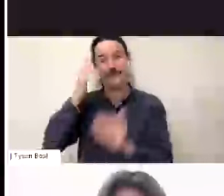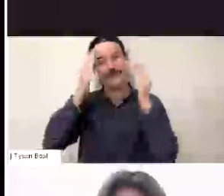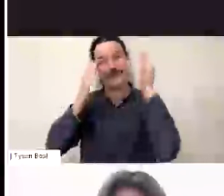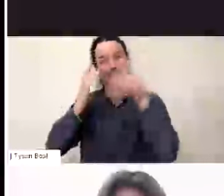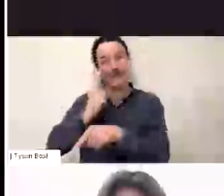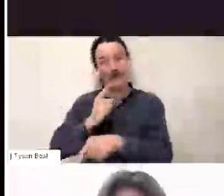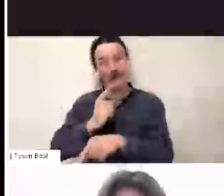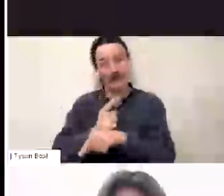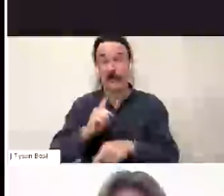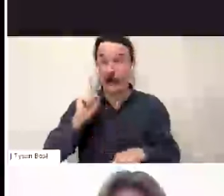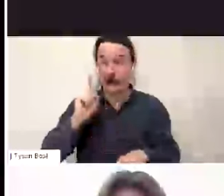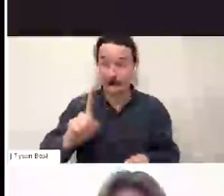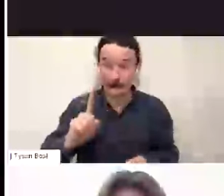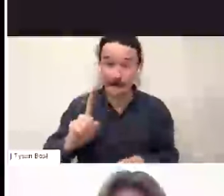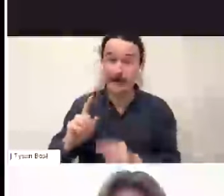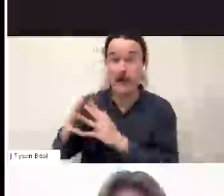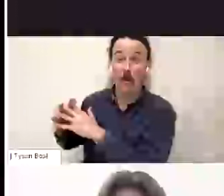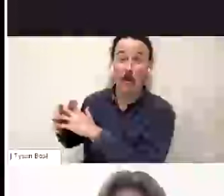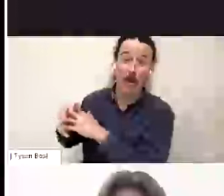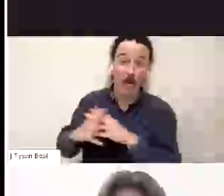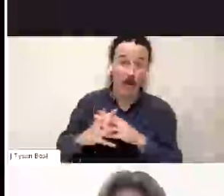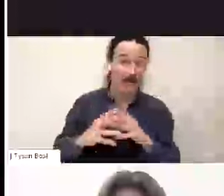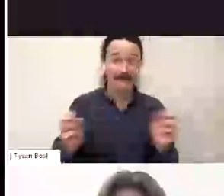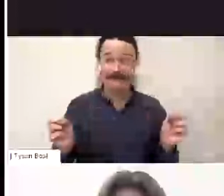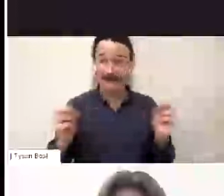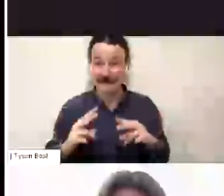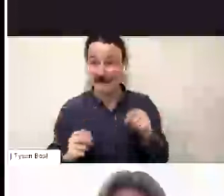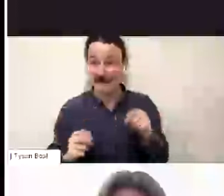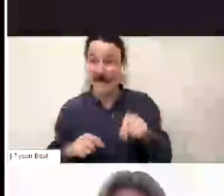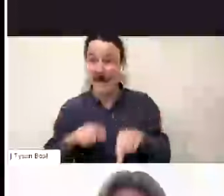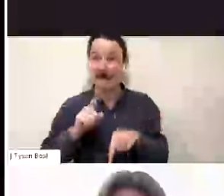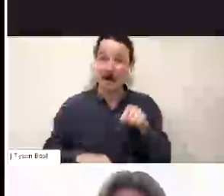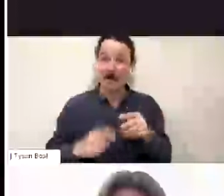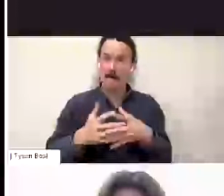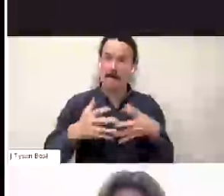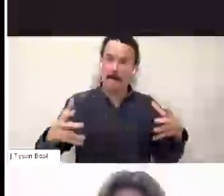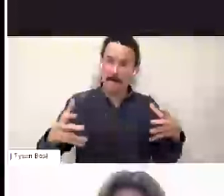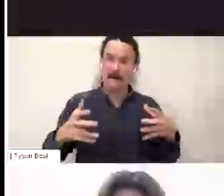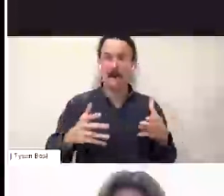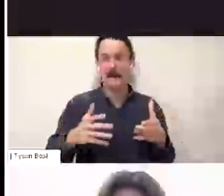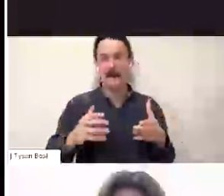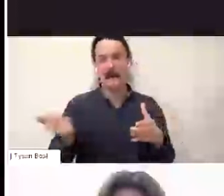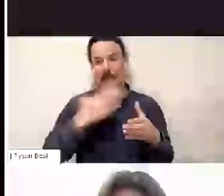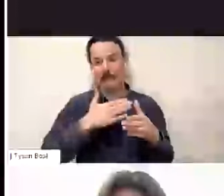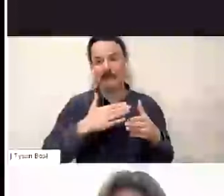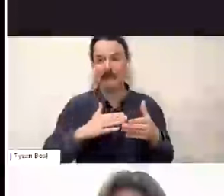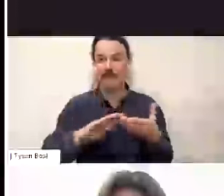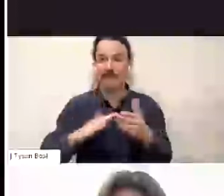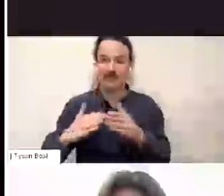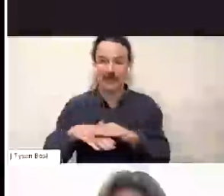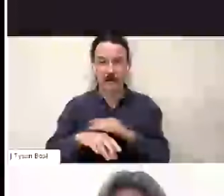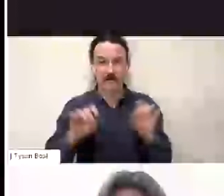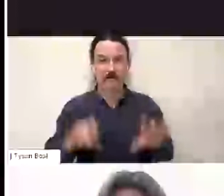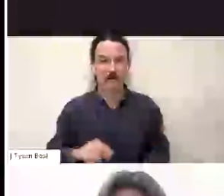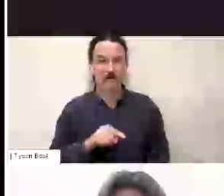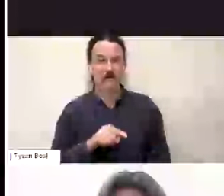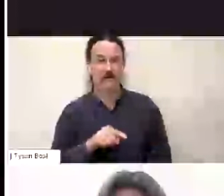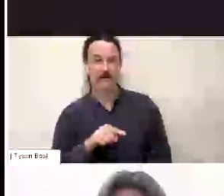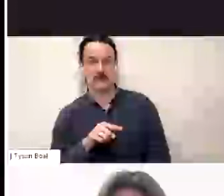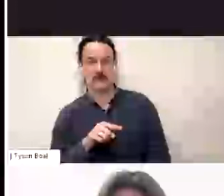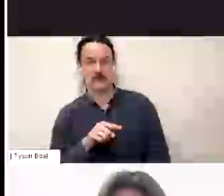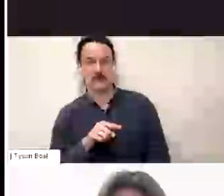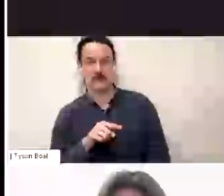Sydney, which is the largest Aboriginal population in Australia, there's generally more options in